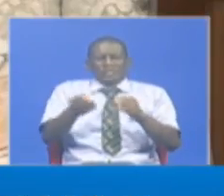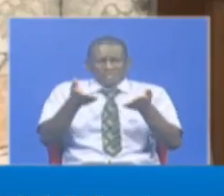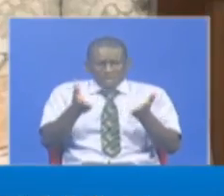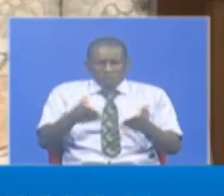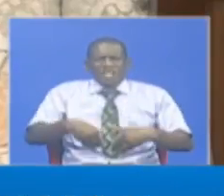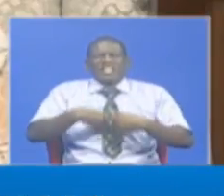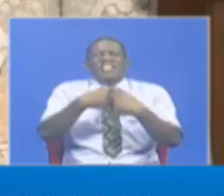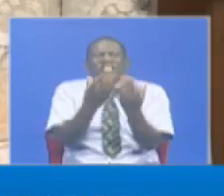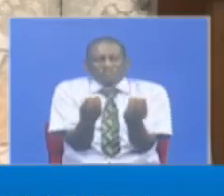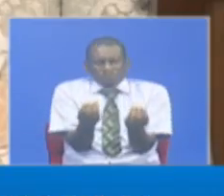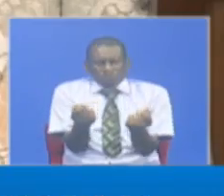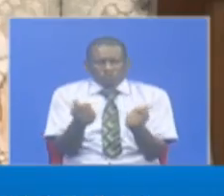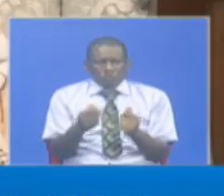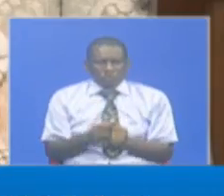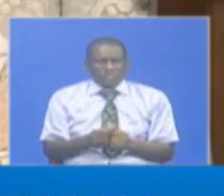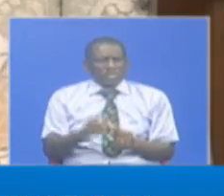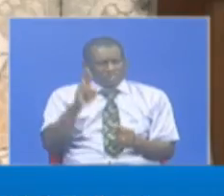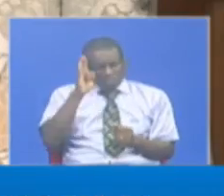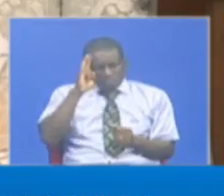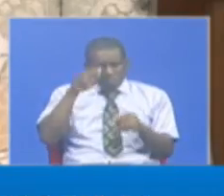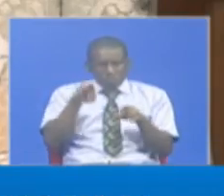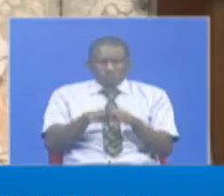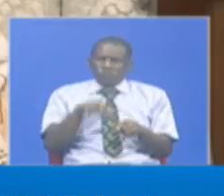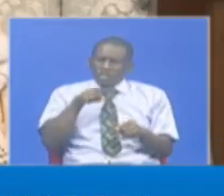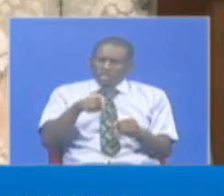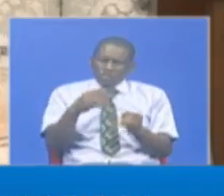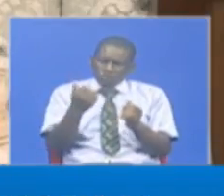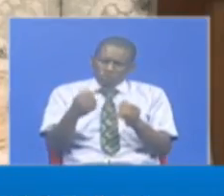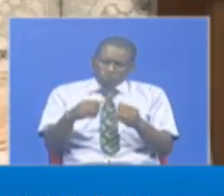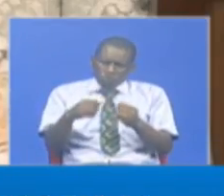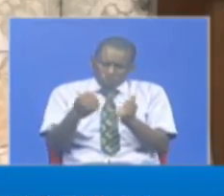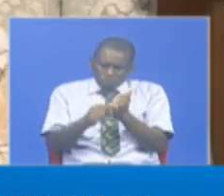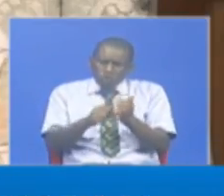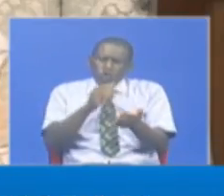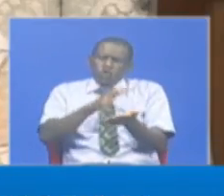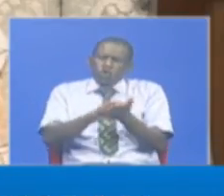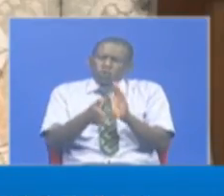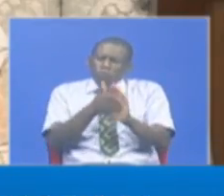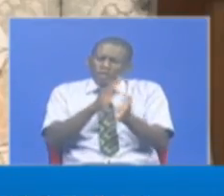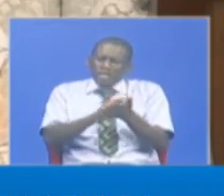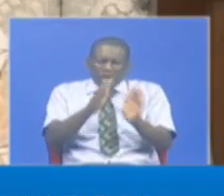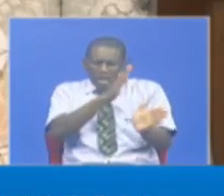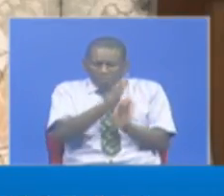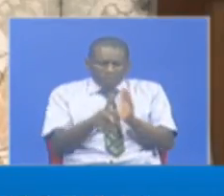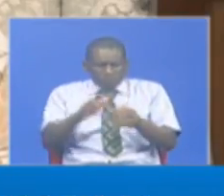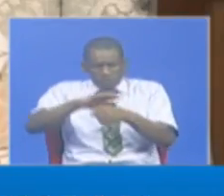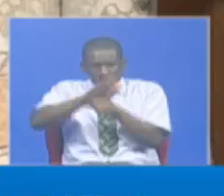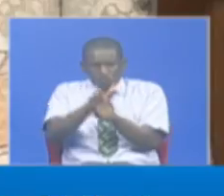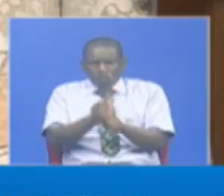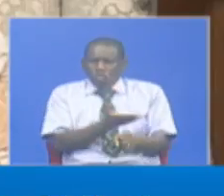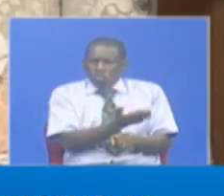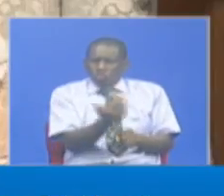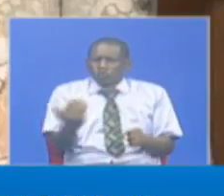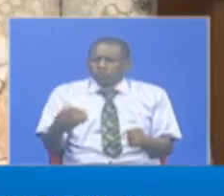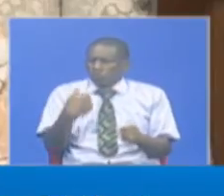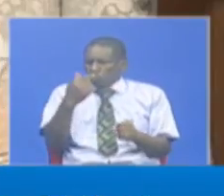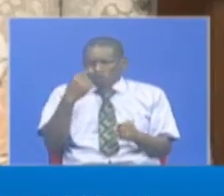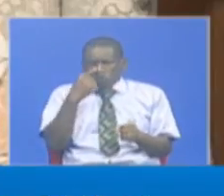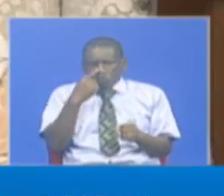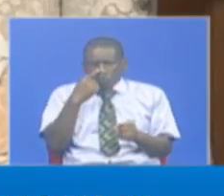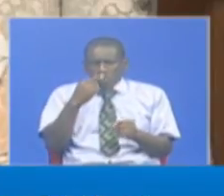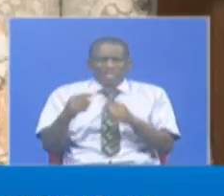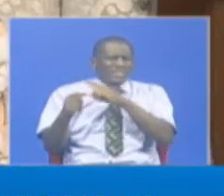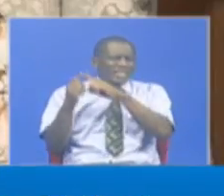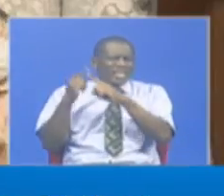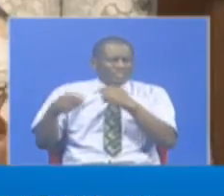providing solution. Remember, this was a crisis. Nobody had planned for it. Therefore, those children who are home, they are experiencing a